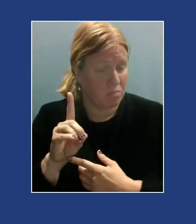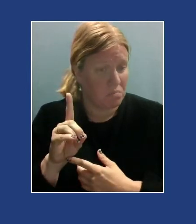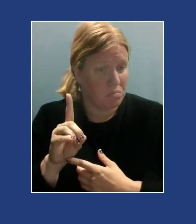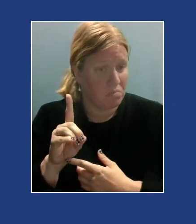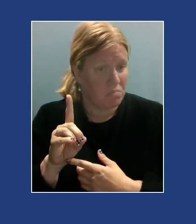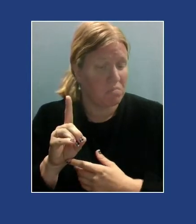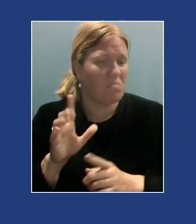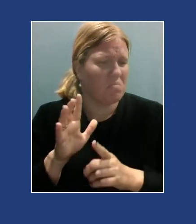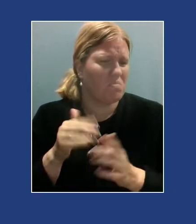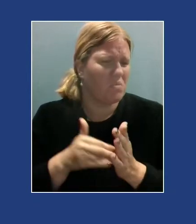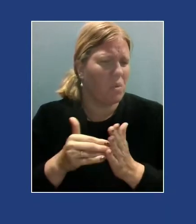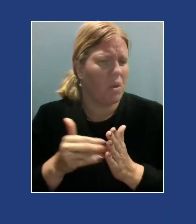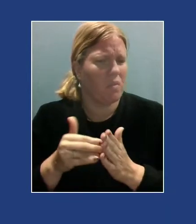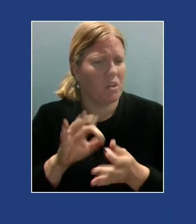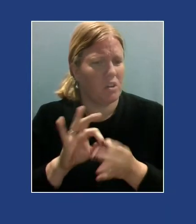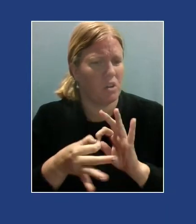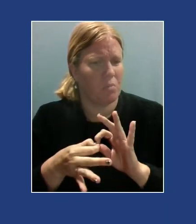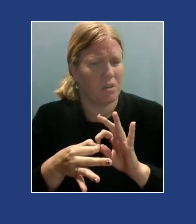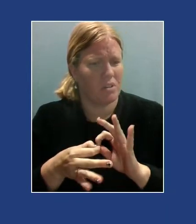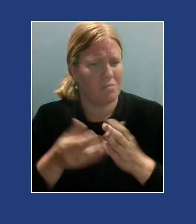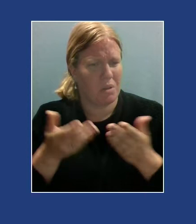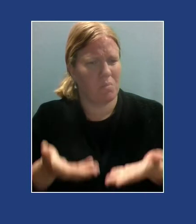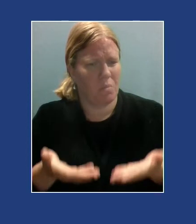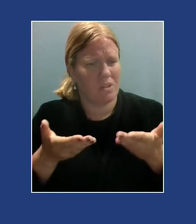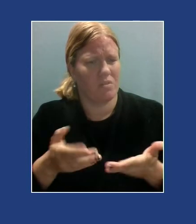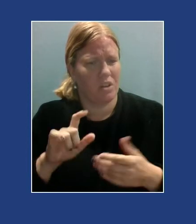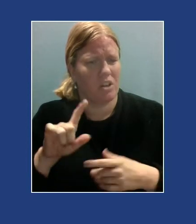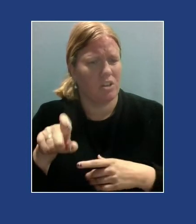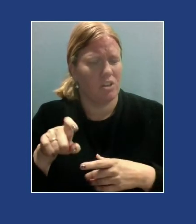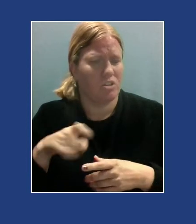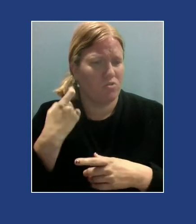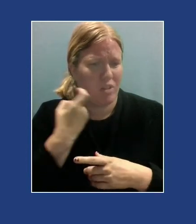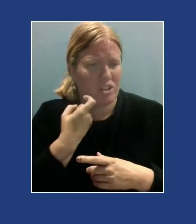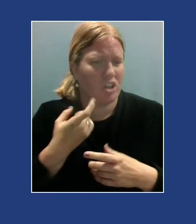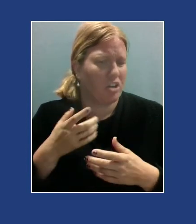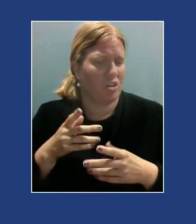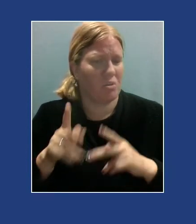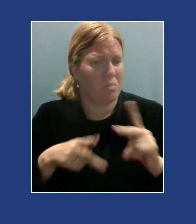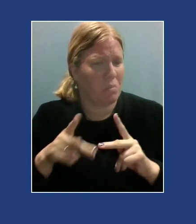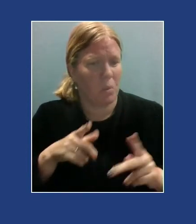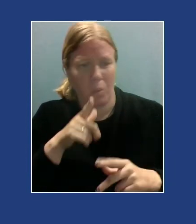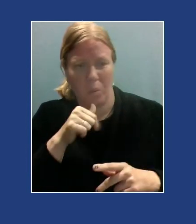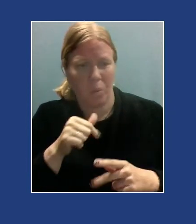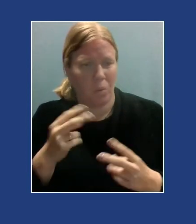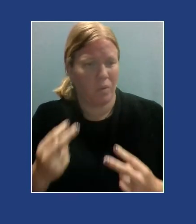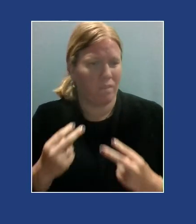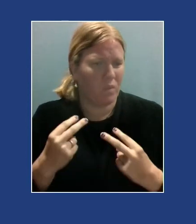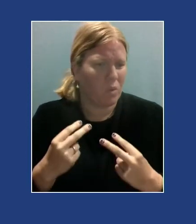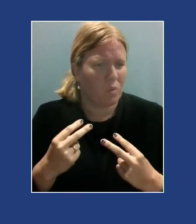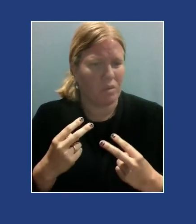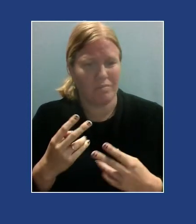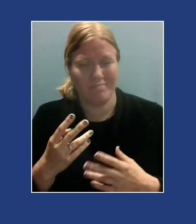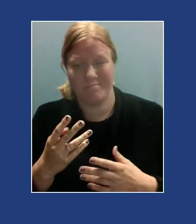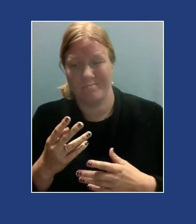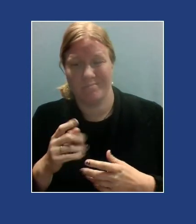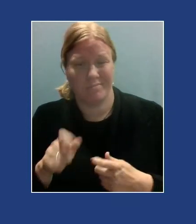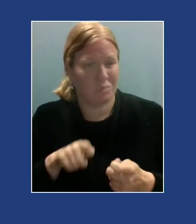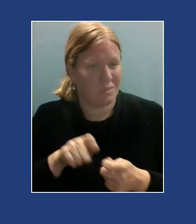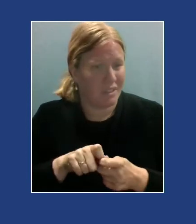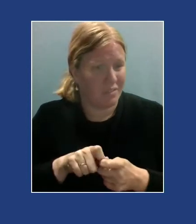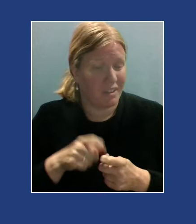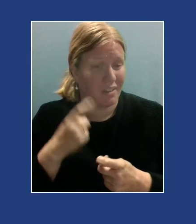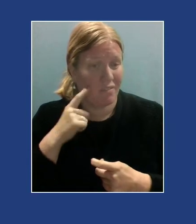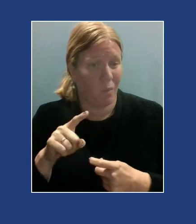it's often interpreted as being present among trans and gender diverse people who may be viewed in some cases, particularly in the context of